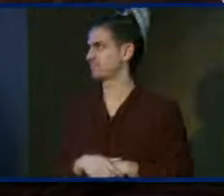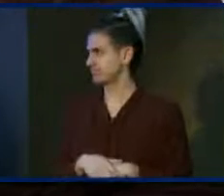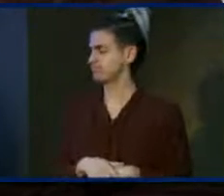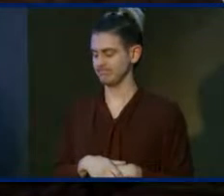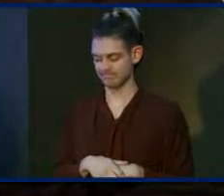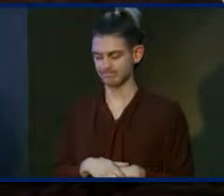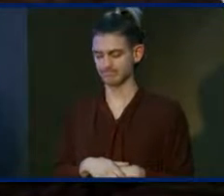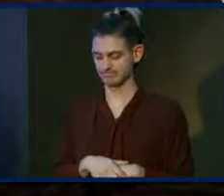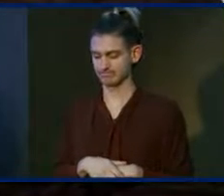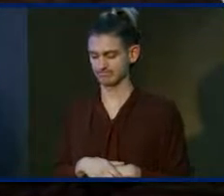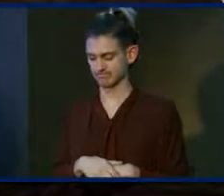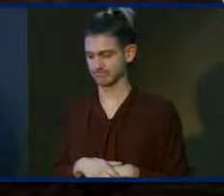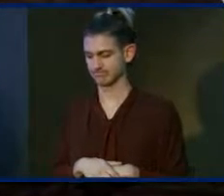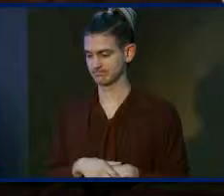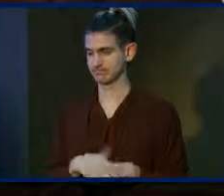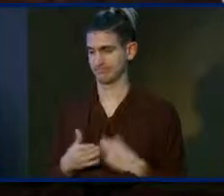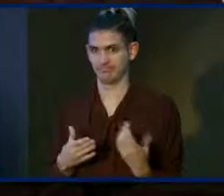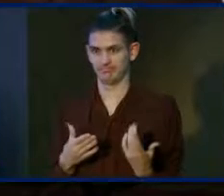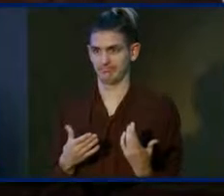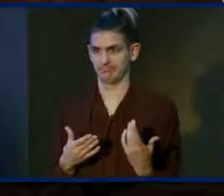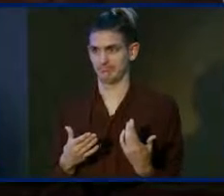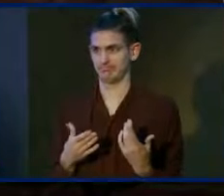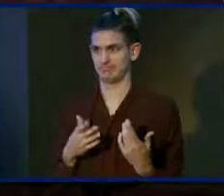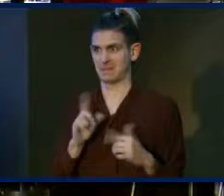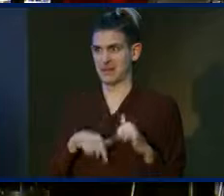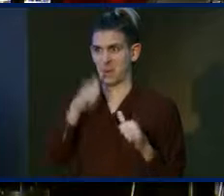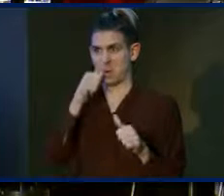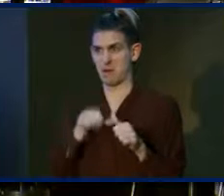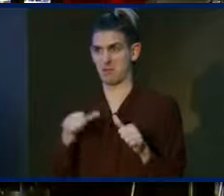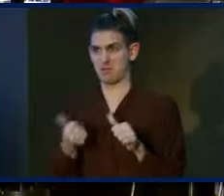and I don't even remember another way of doing it.